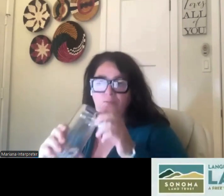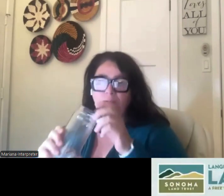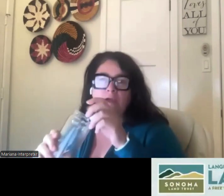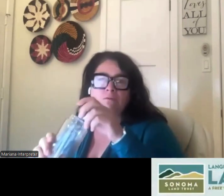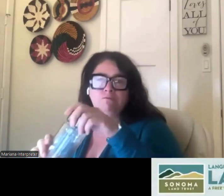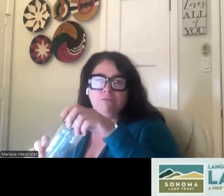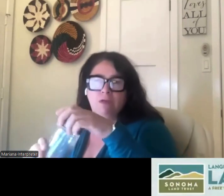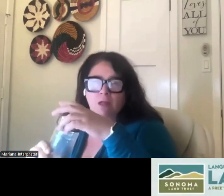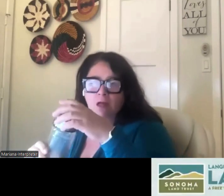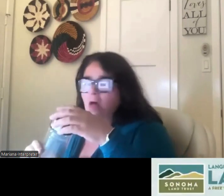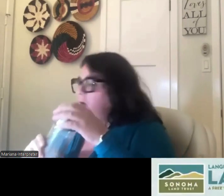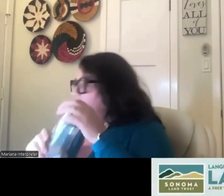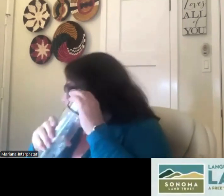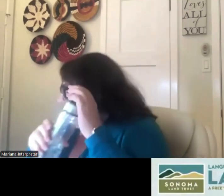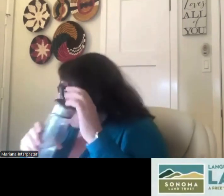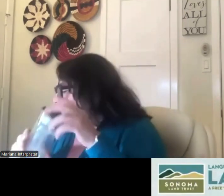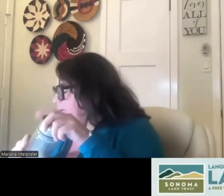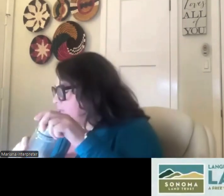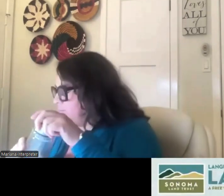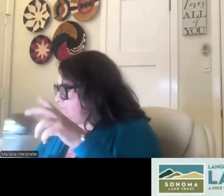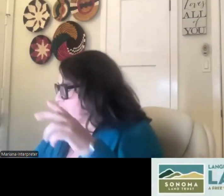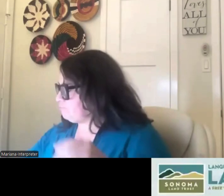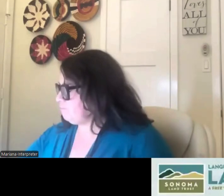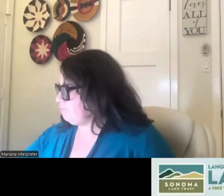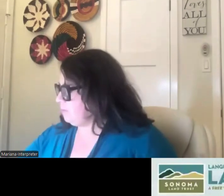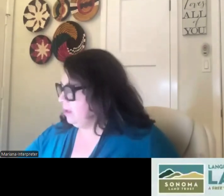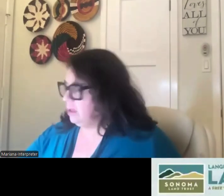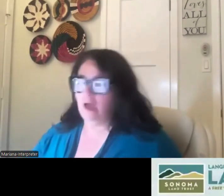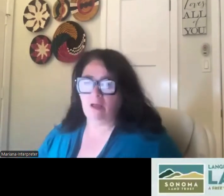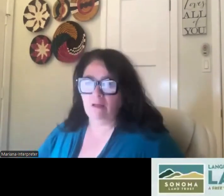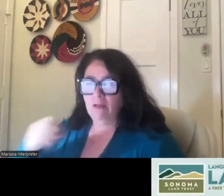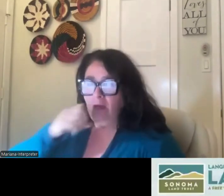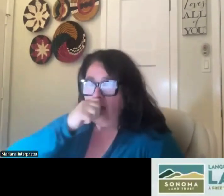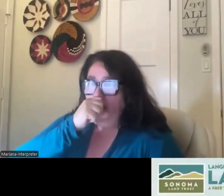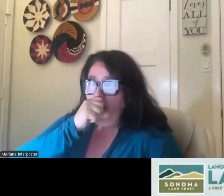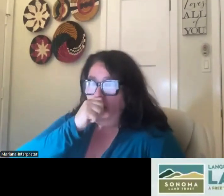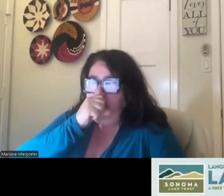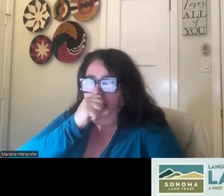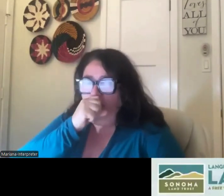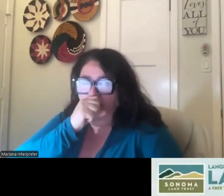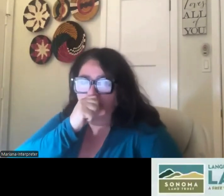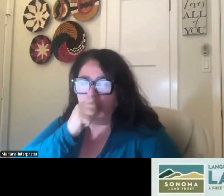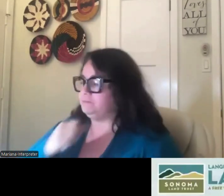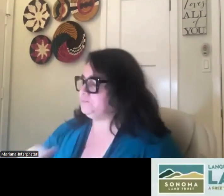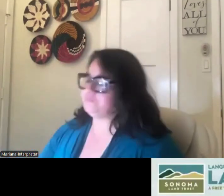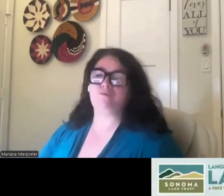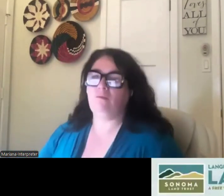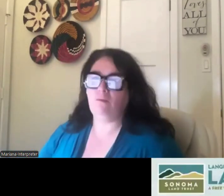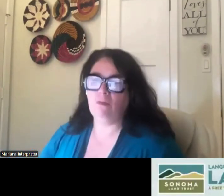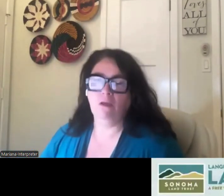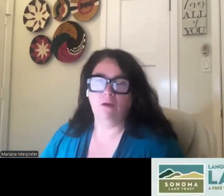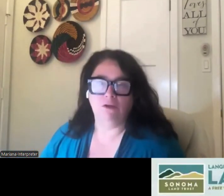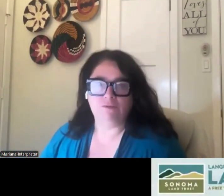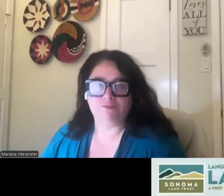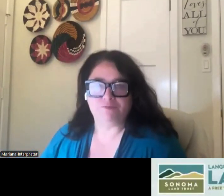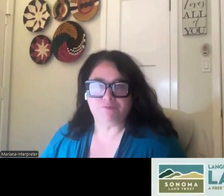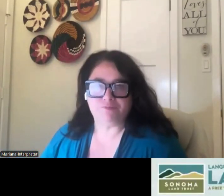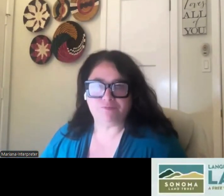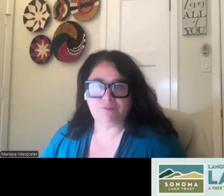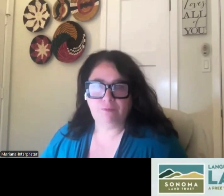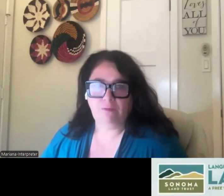on to that. There's a related notion that it was once believed, I think, for a number of years, including in some of California's early climate